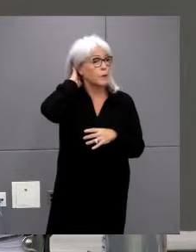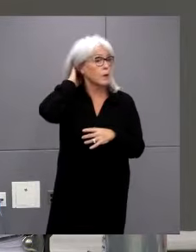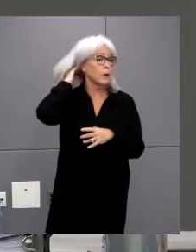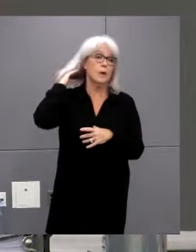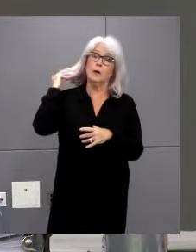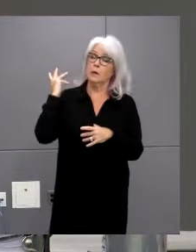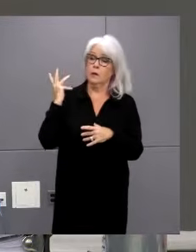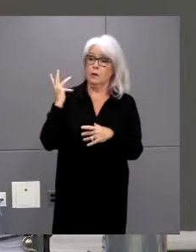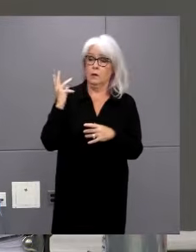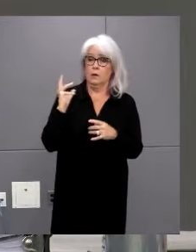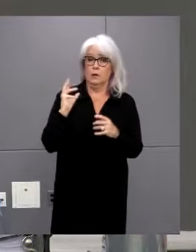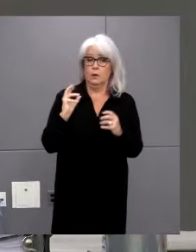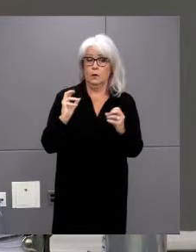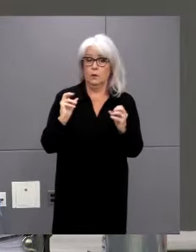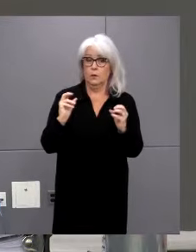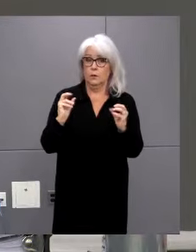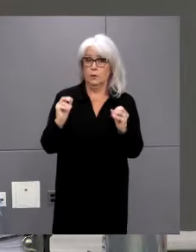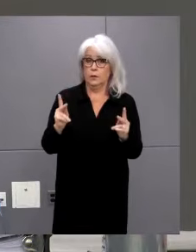said,